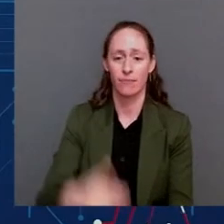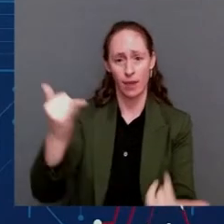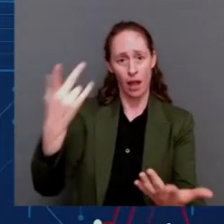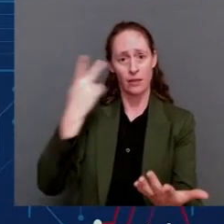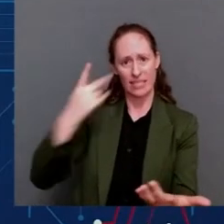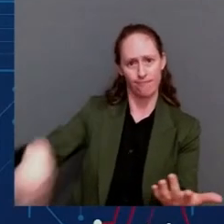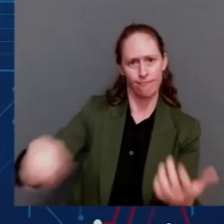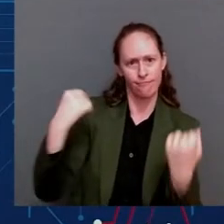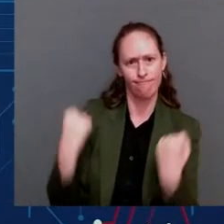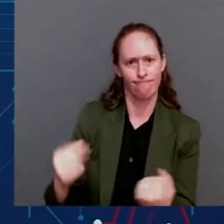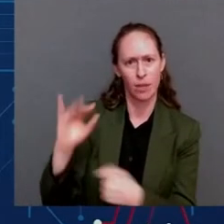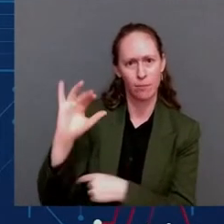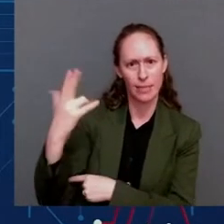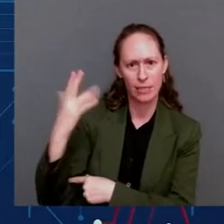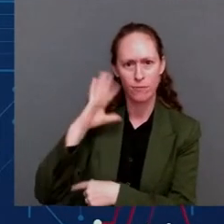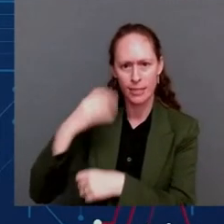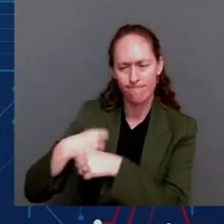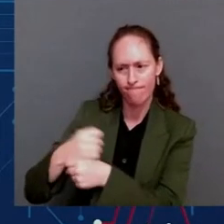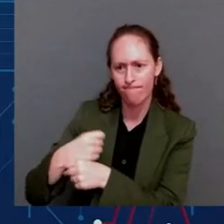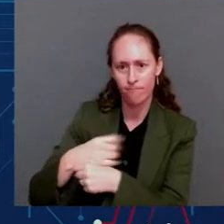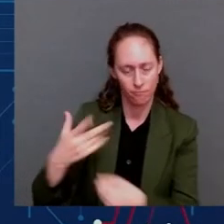recognize.